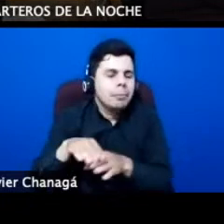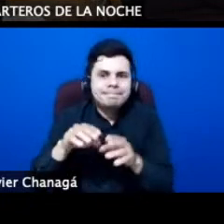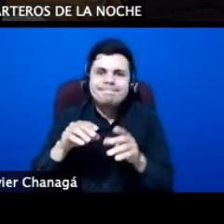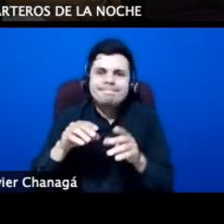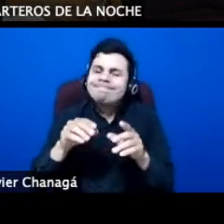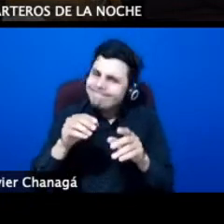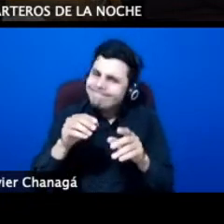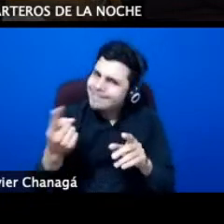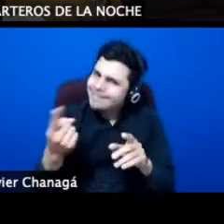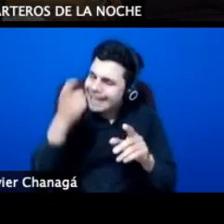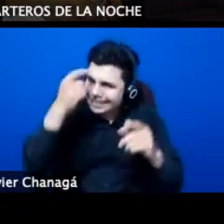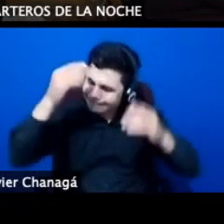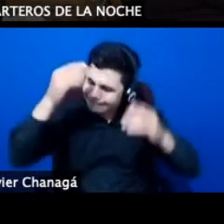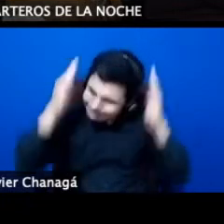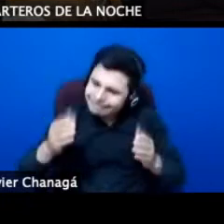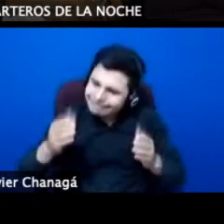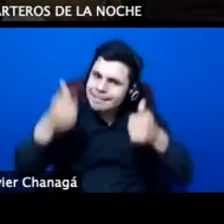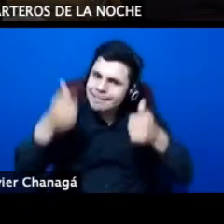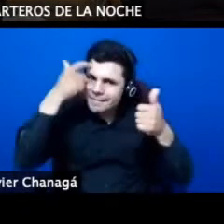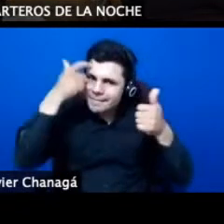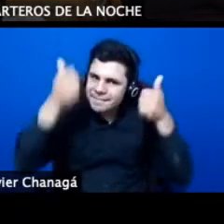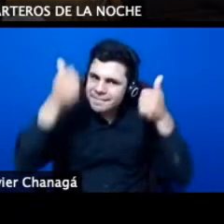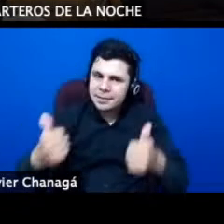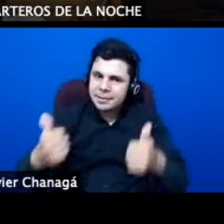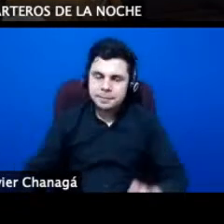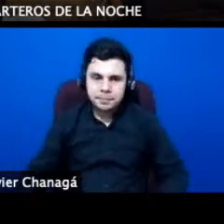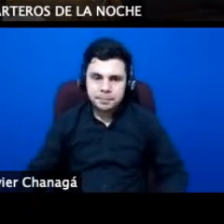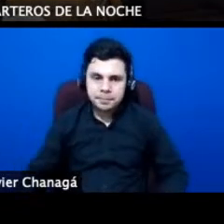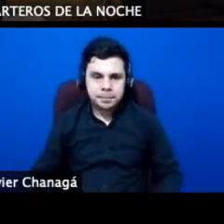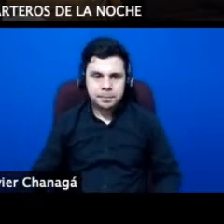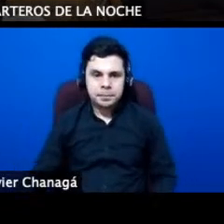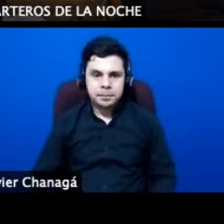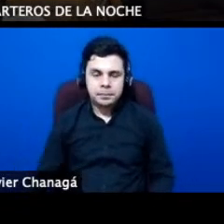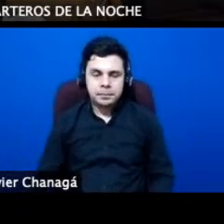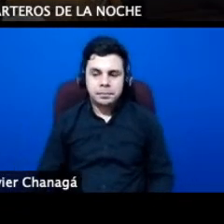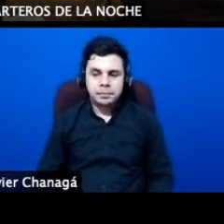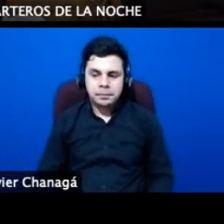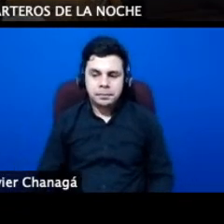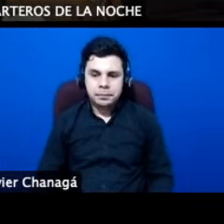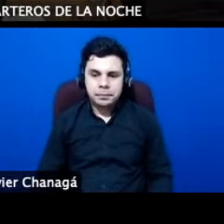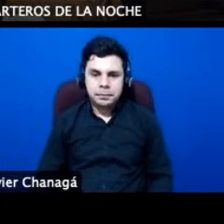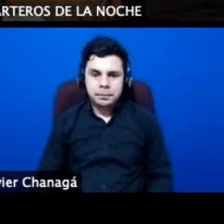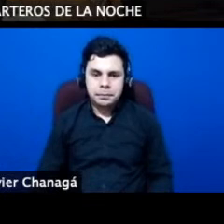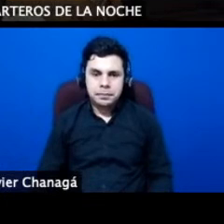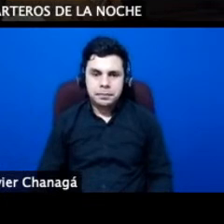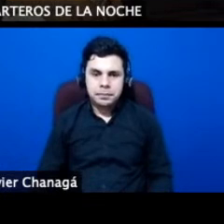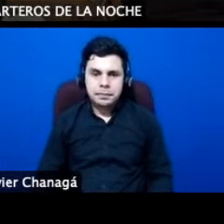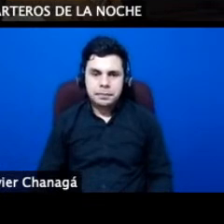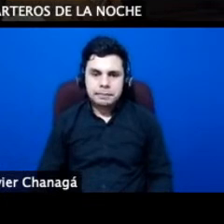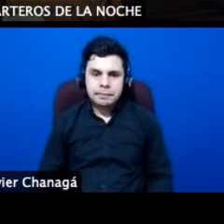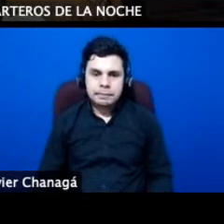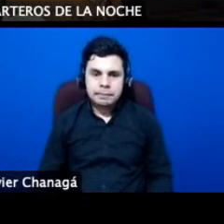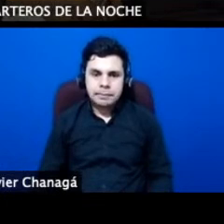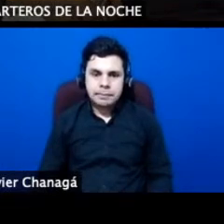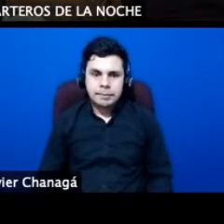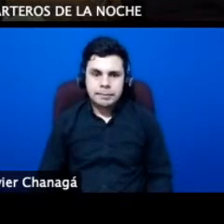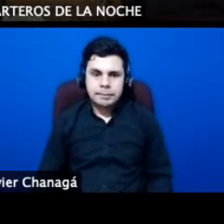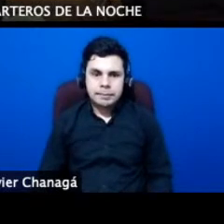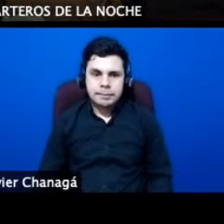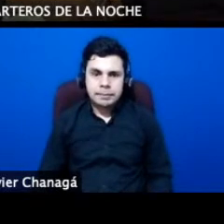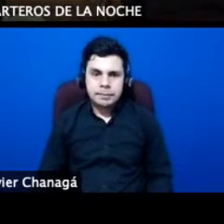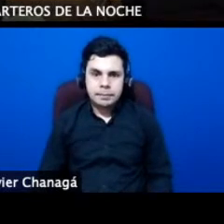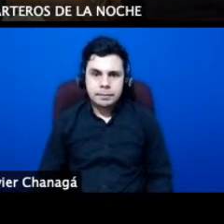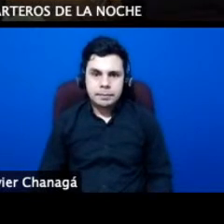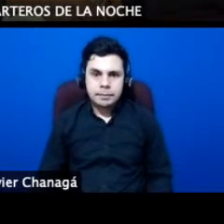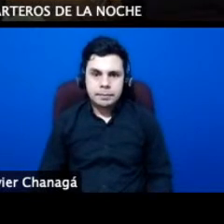really thinking much about them. We really didn't think about the need to migrate from the in-person